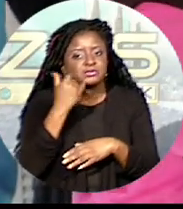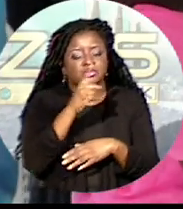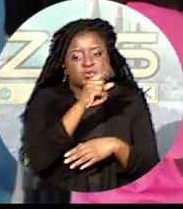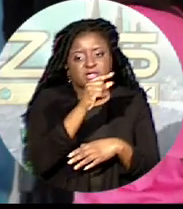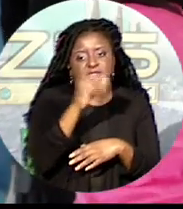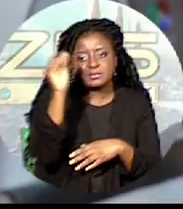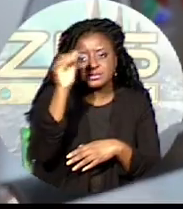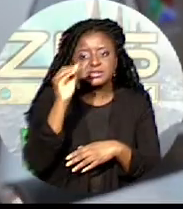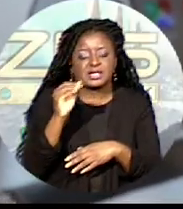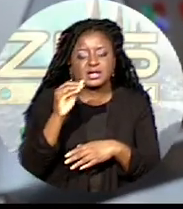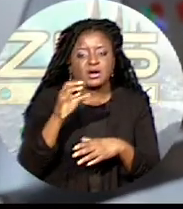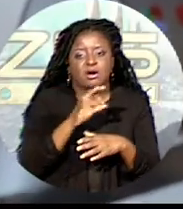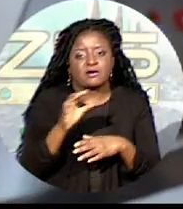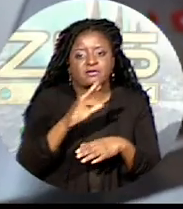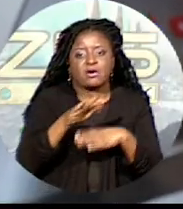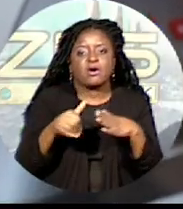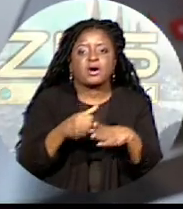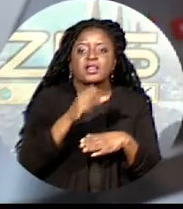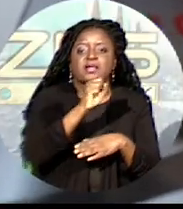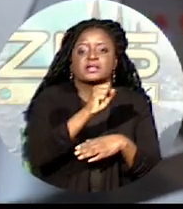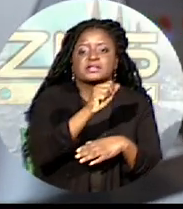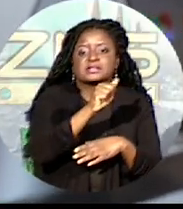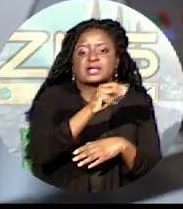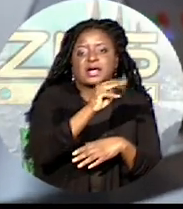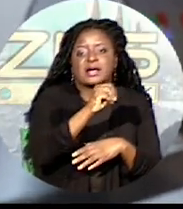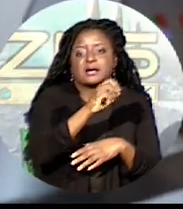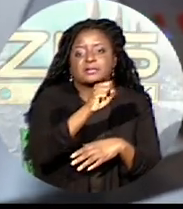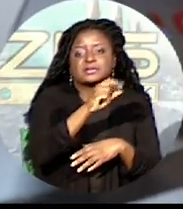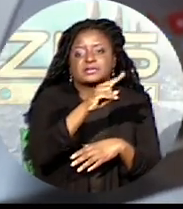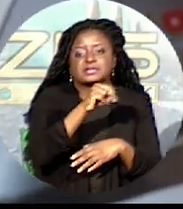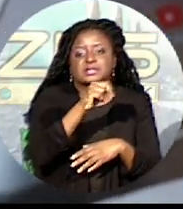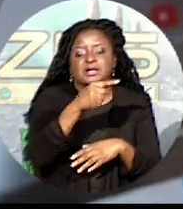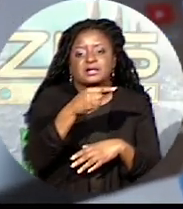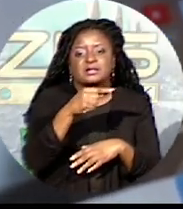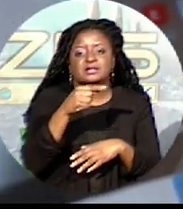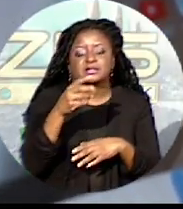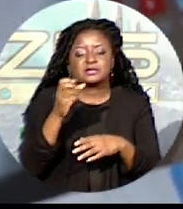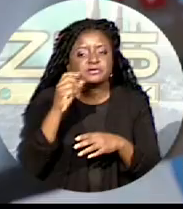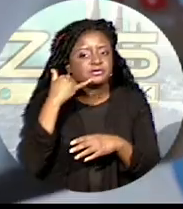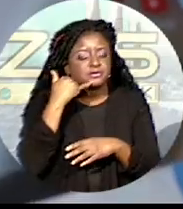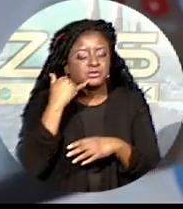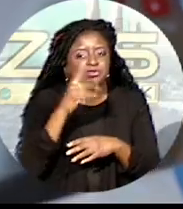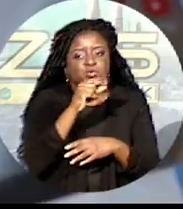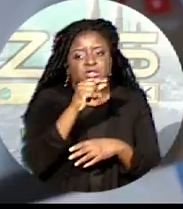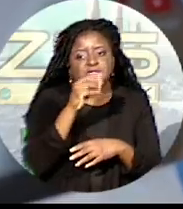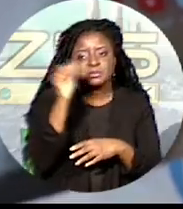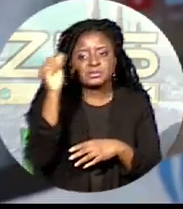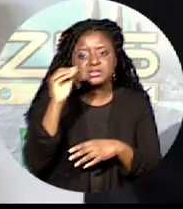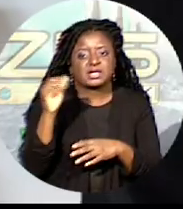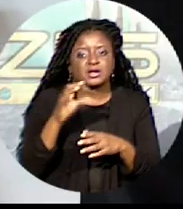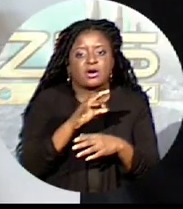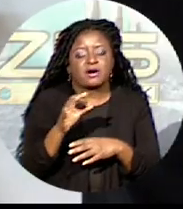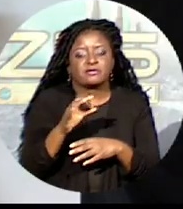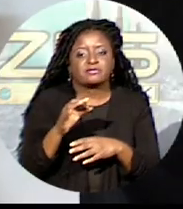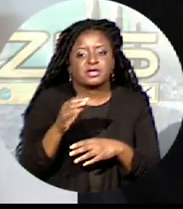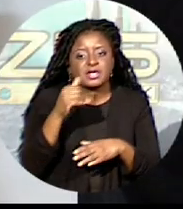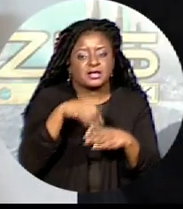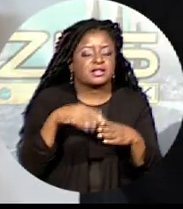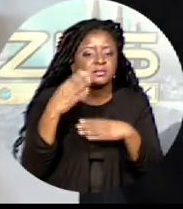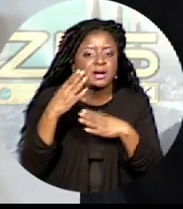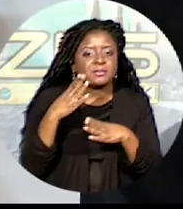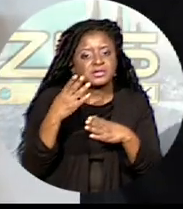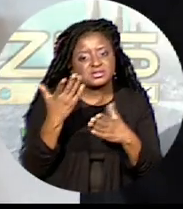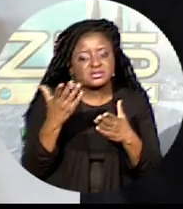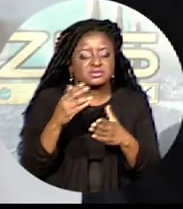of the Samsung handsets. And you know that the Bahamas is either iPhone or Samsung, really, the primary handset. So you're